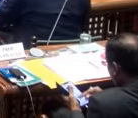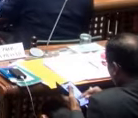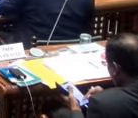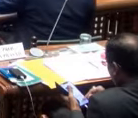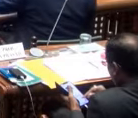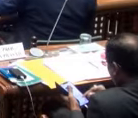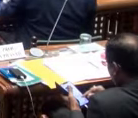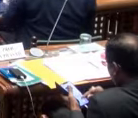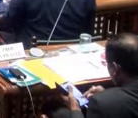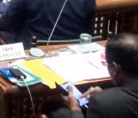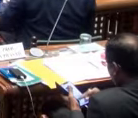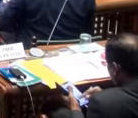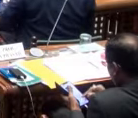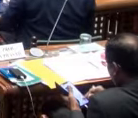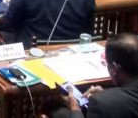Consideration of bills.